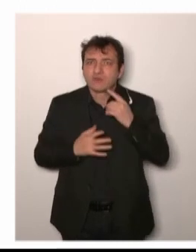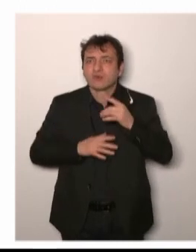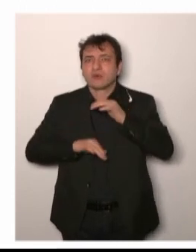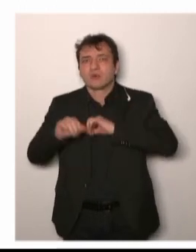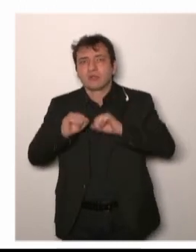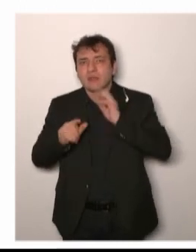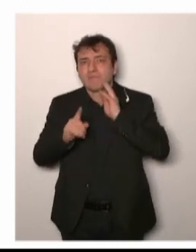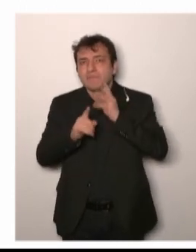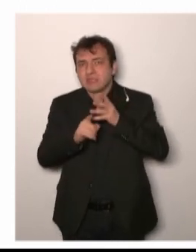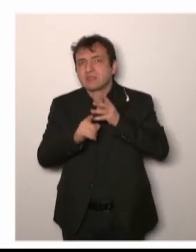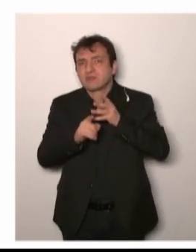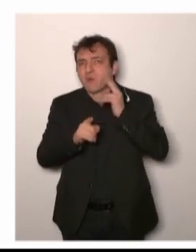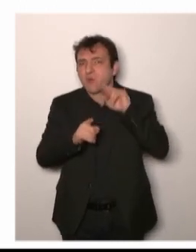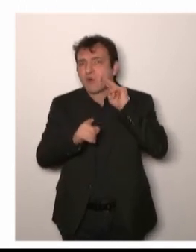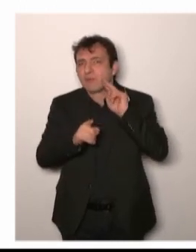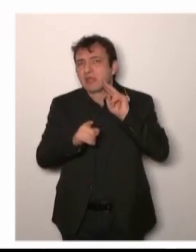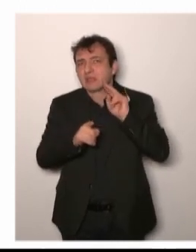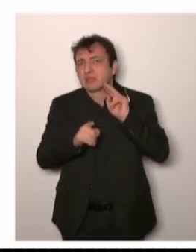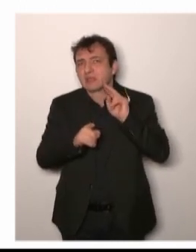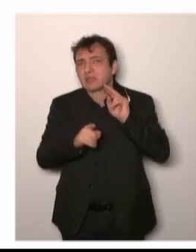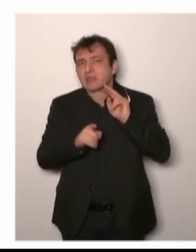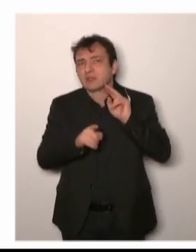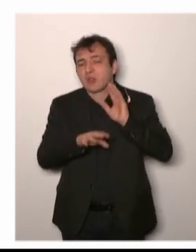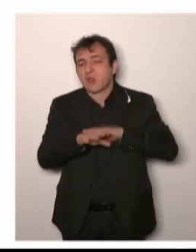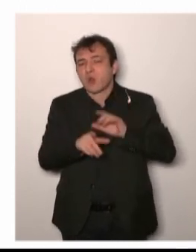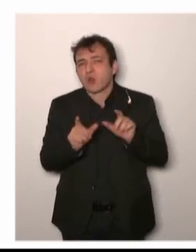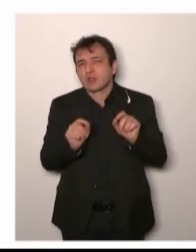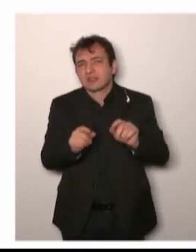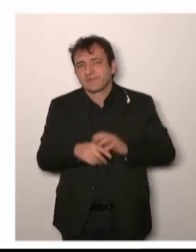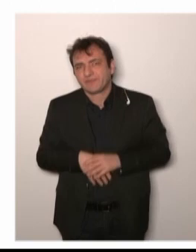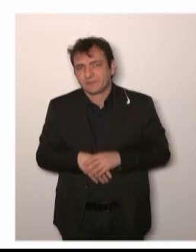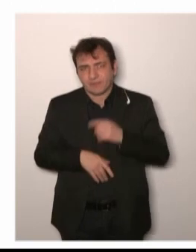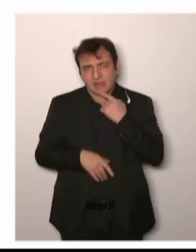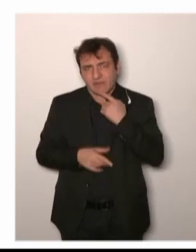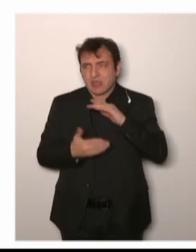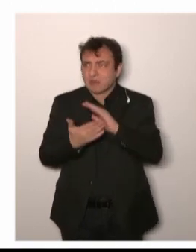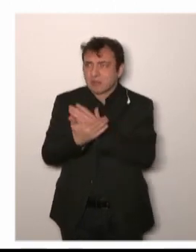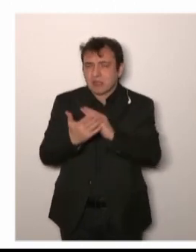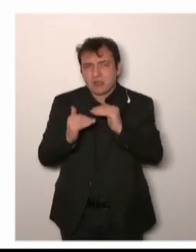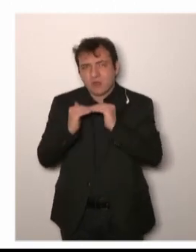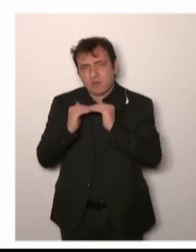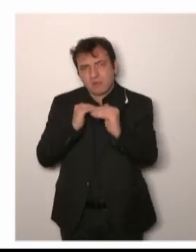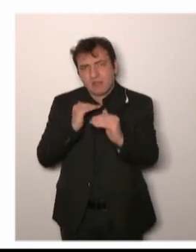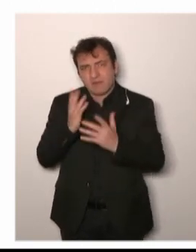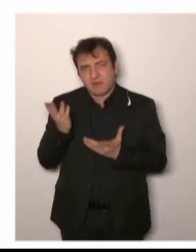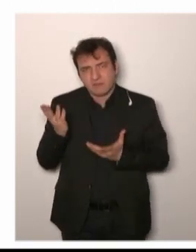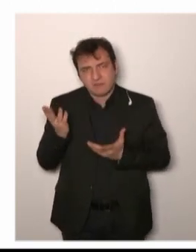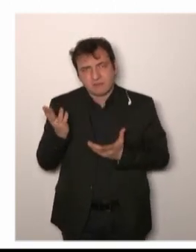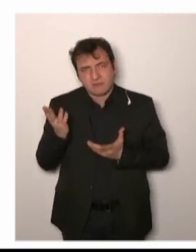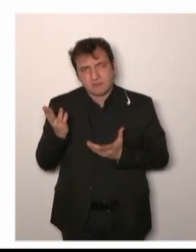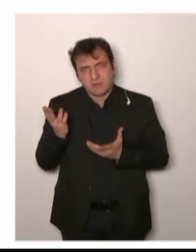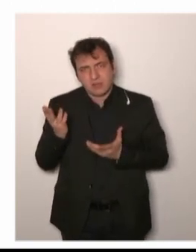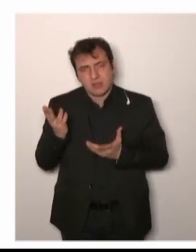particular kicked off the preparation of the uncan.eu platform. We published the first amendment of